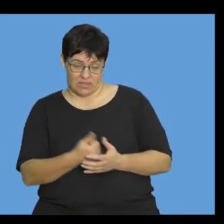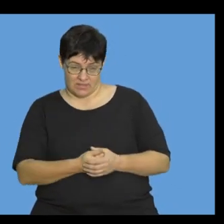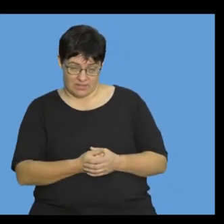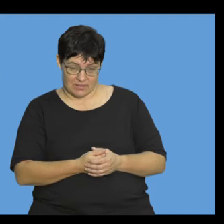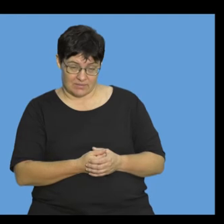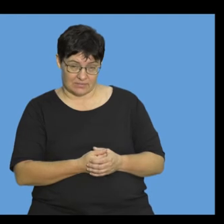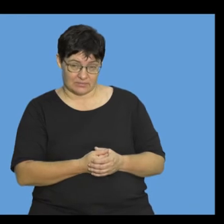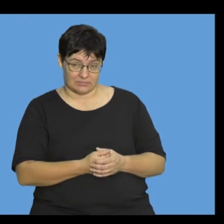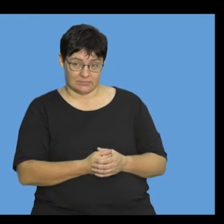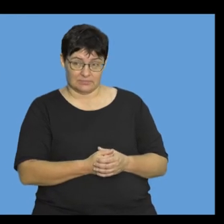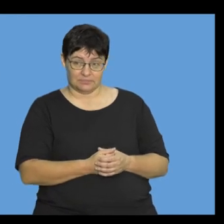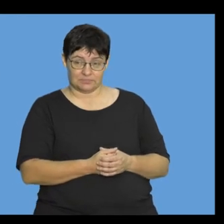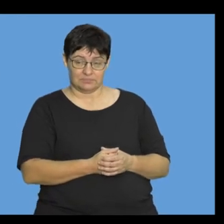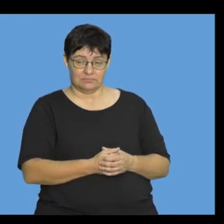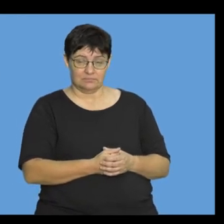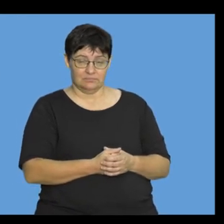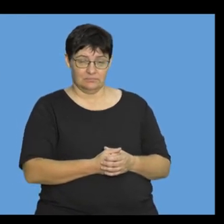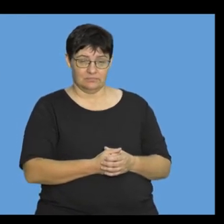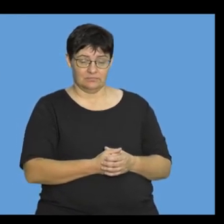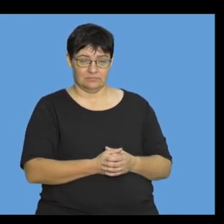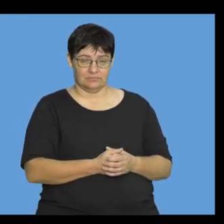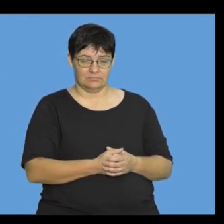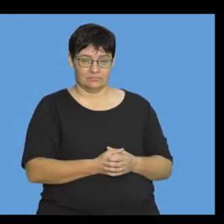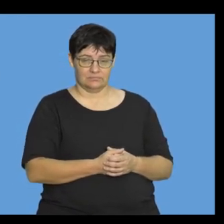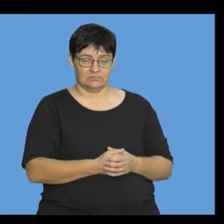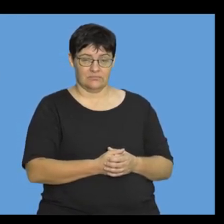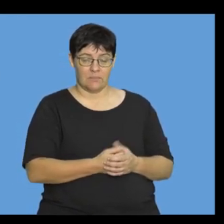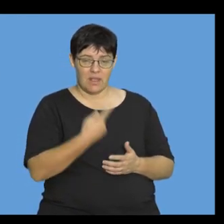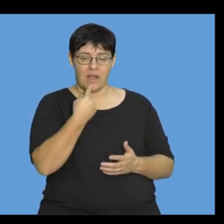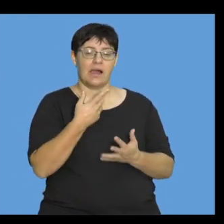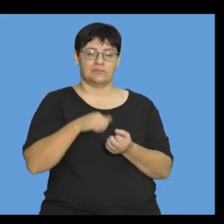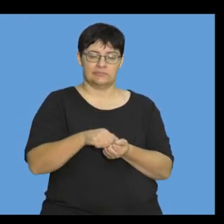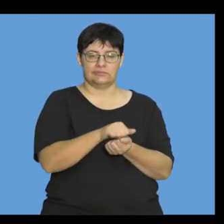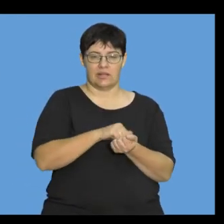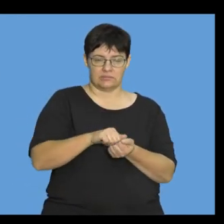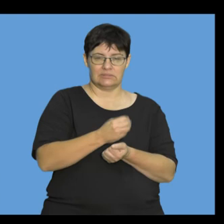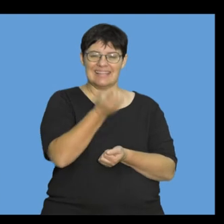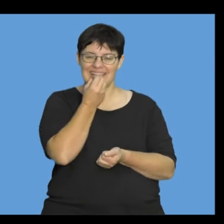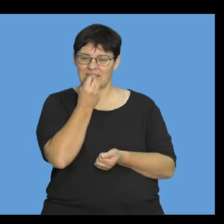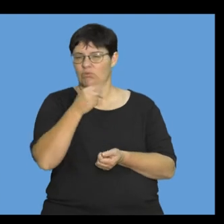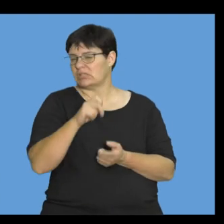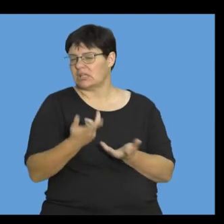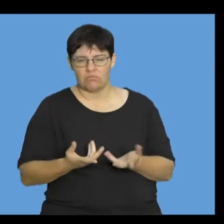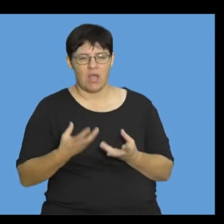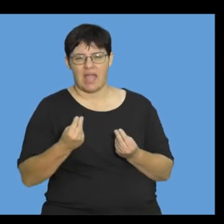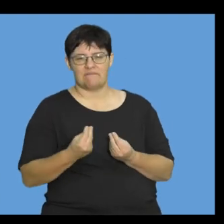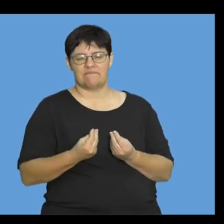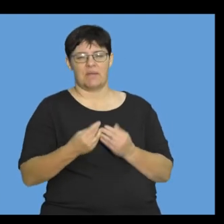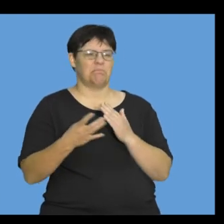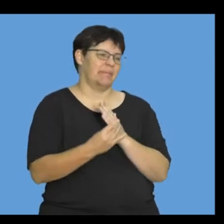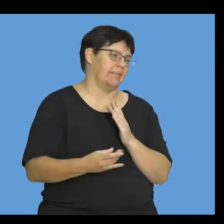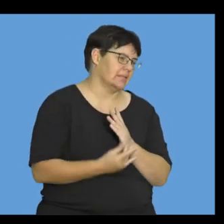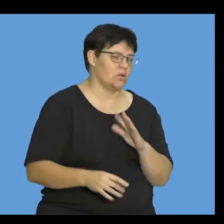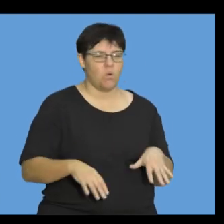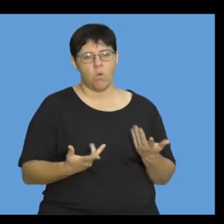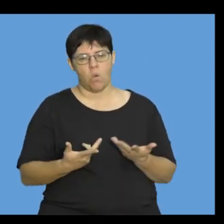even said mouth. All right, so now guys, what I'm trying to say is, when I eat, now I want you to think, eat a